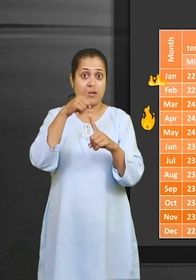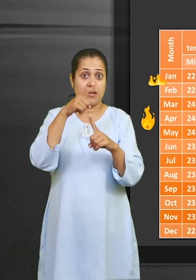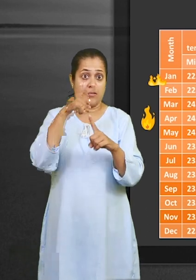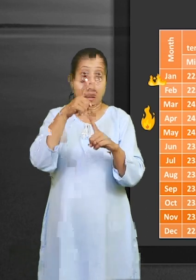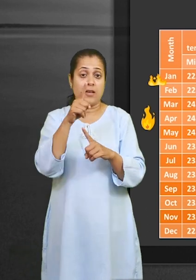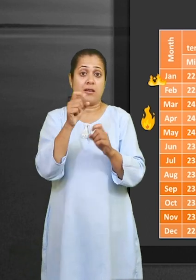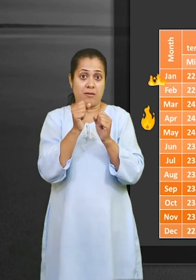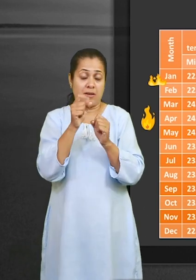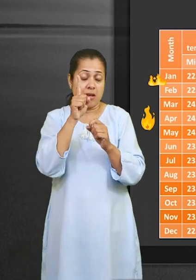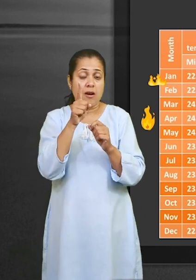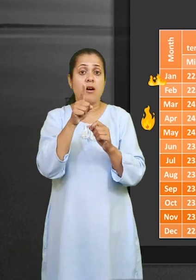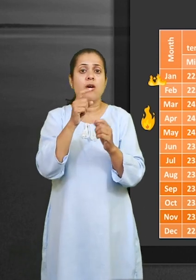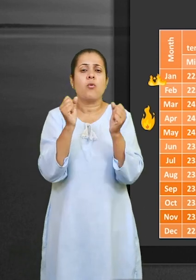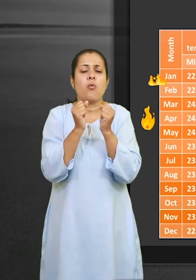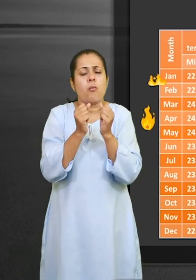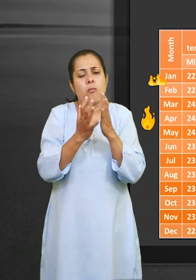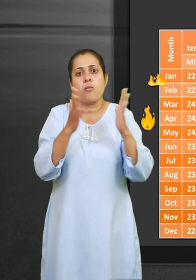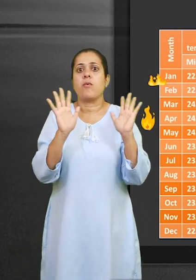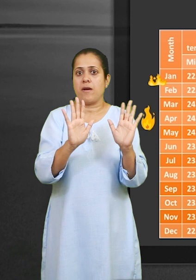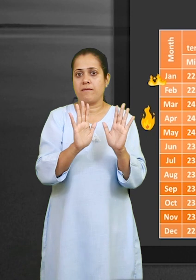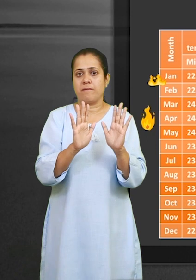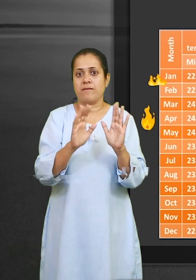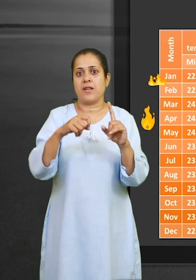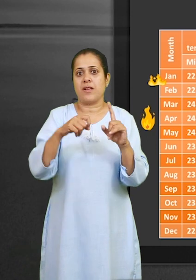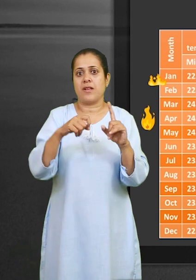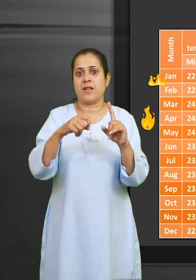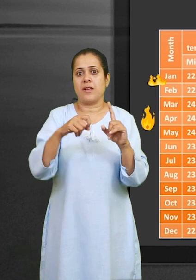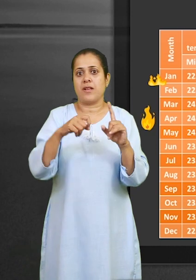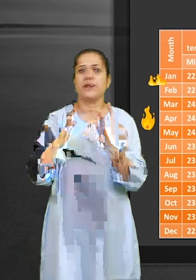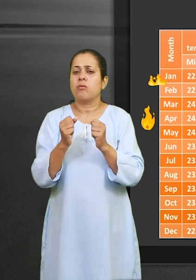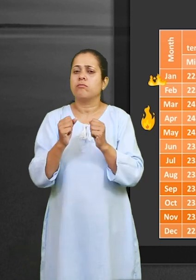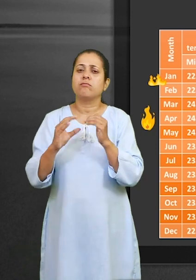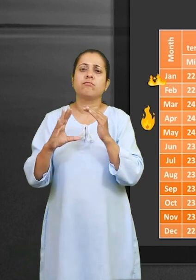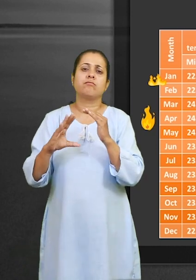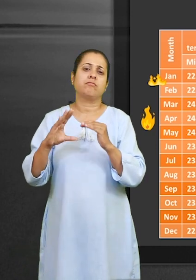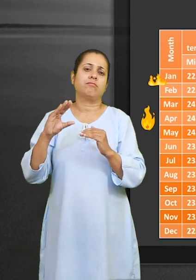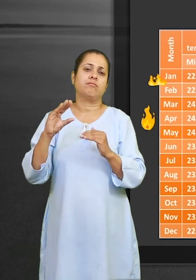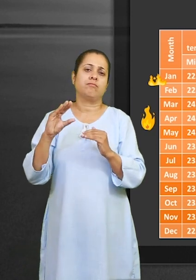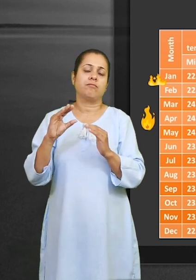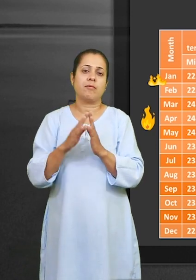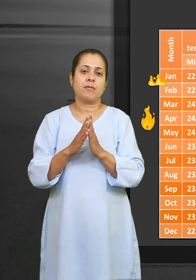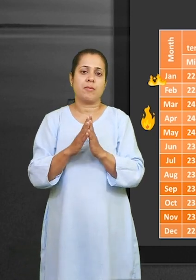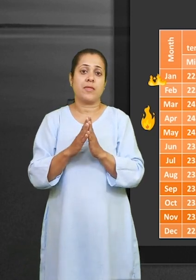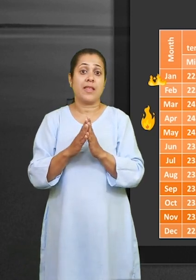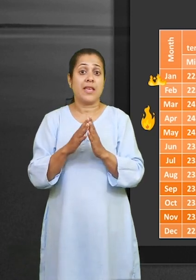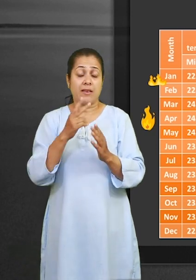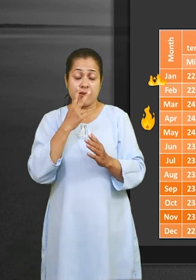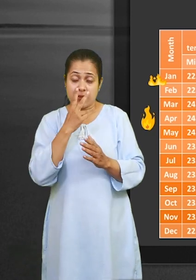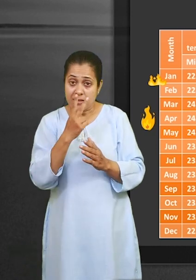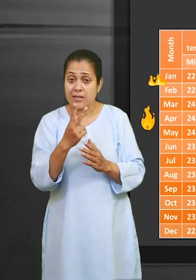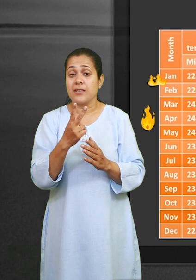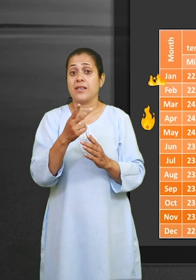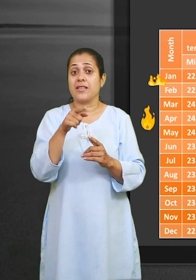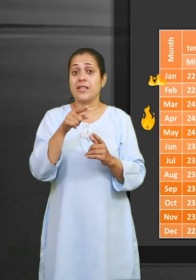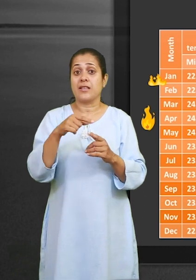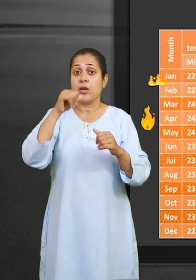has a little colder climate as compared to Kerala. Also, if you notice the